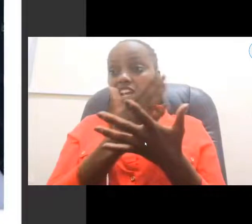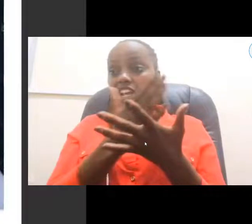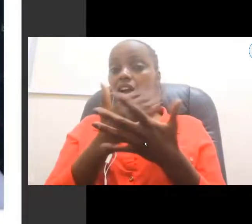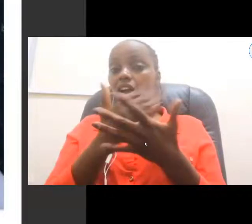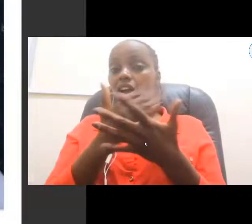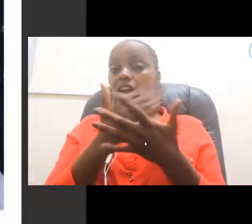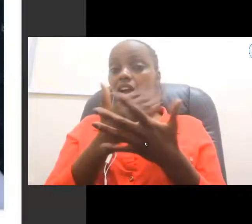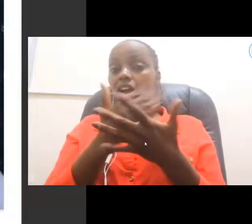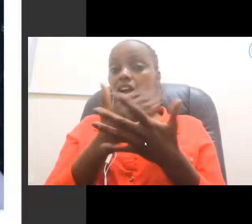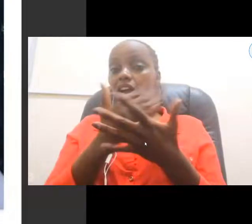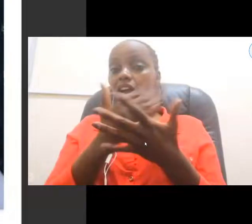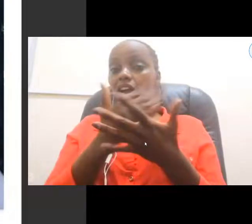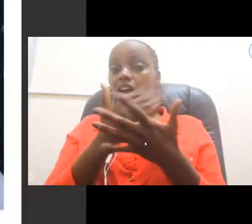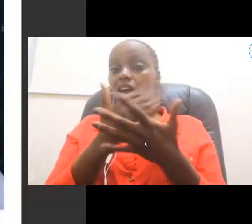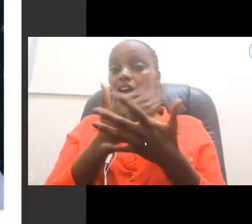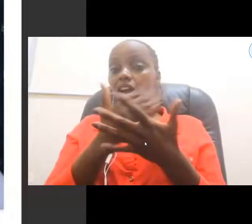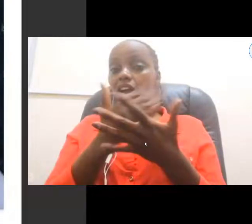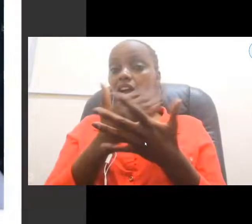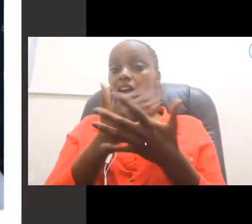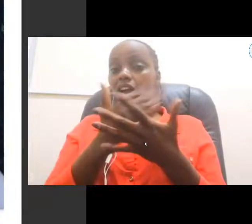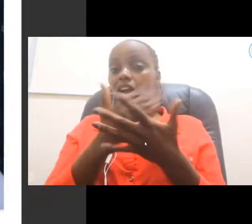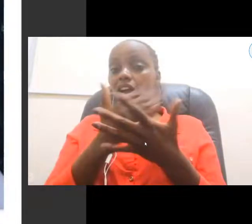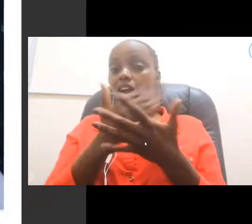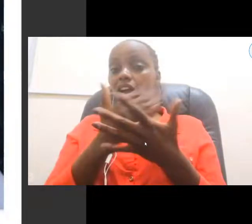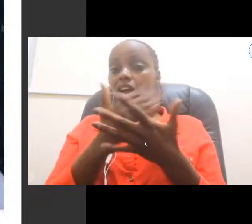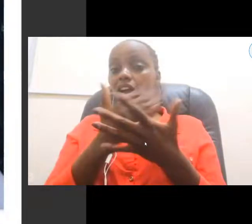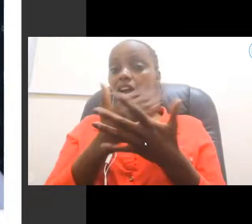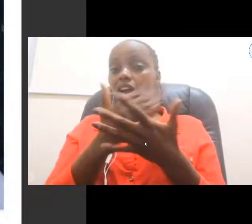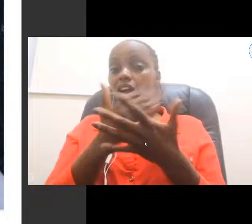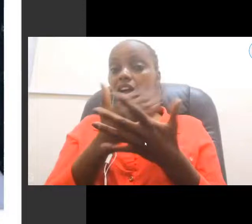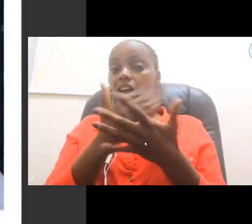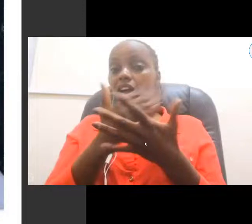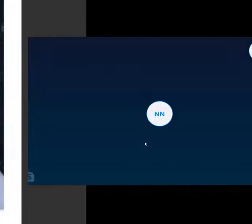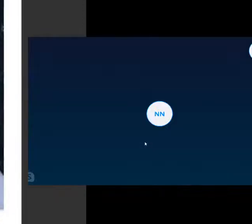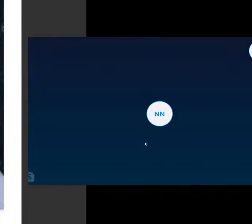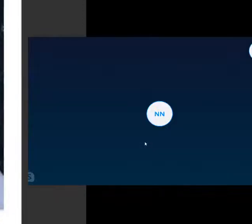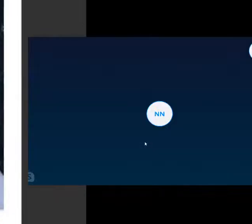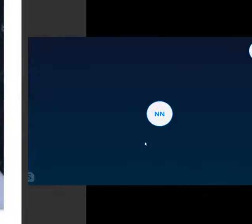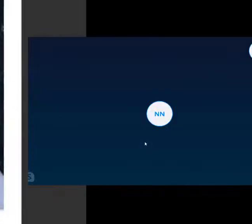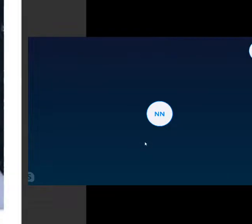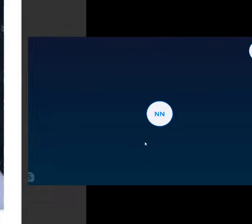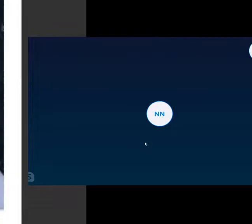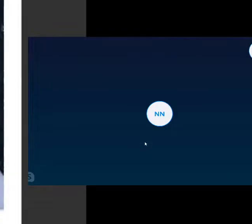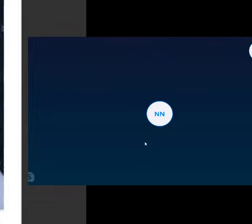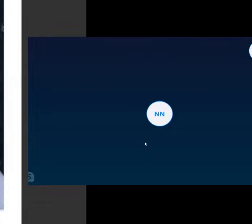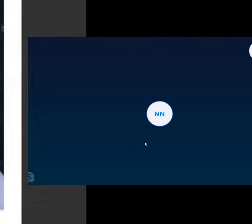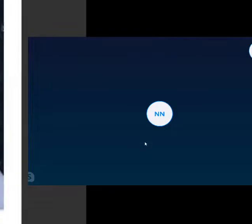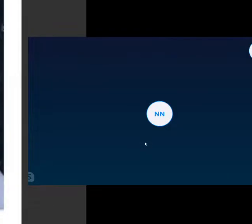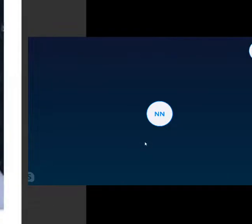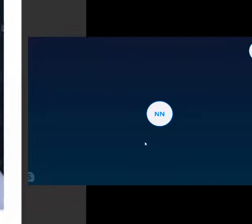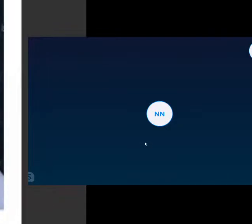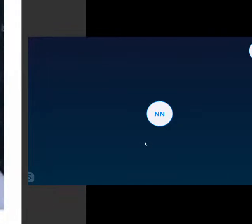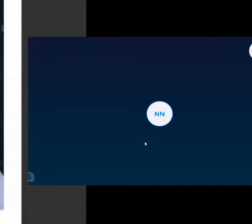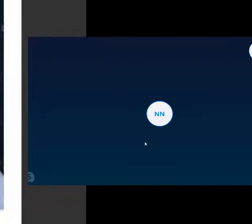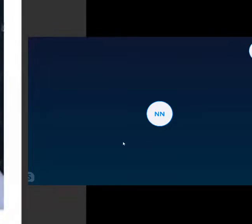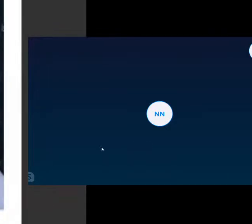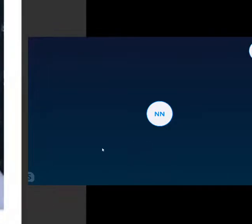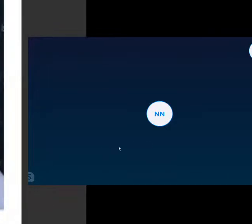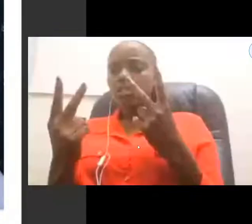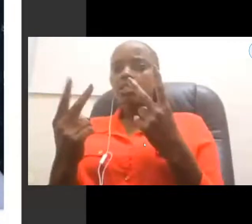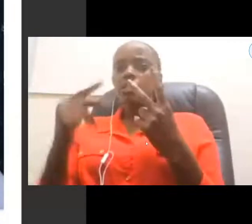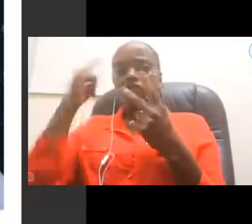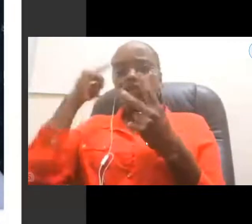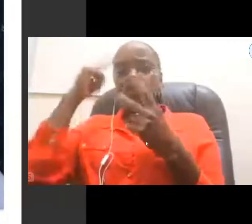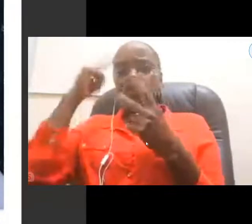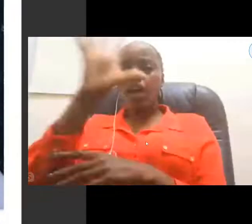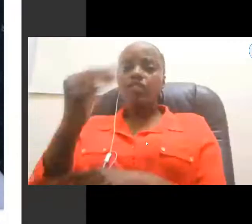and also our strategic goal. And linking to that is also what significant change do you want to see in the lives of African children in the next 5 years?